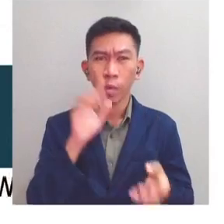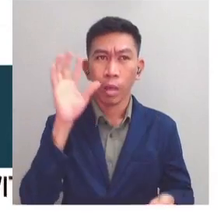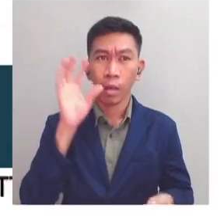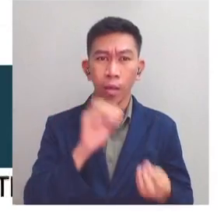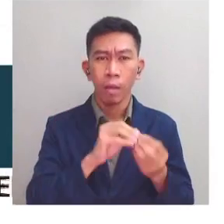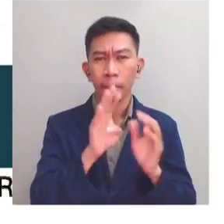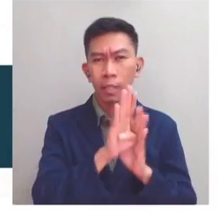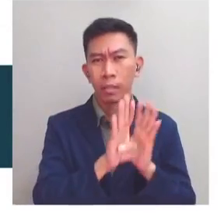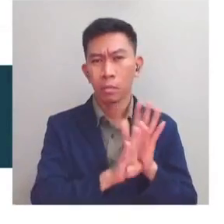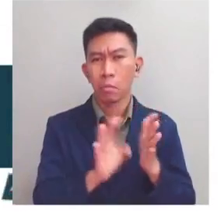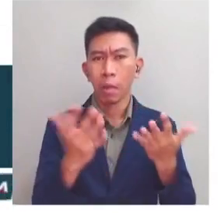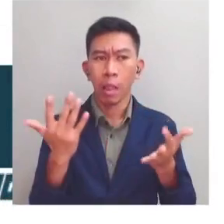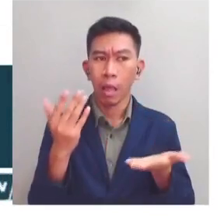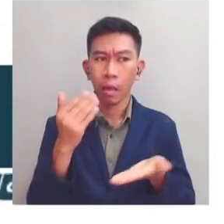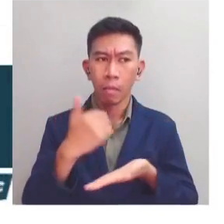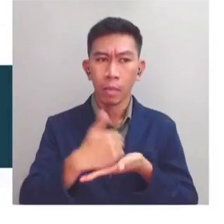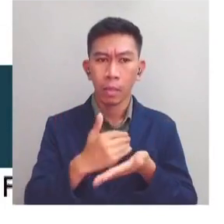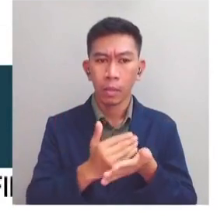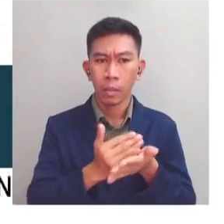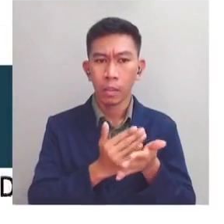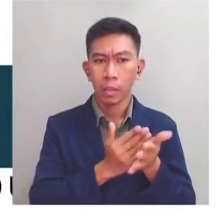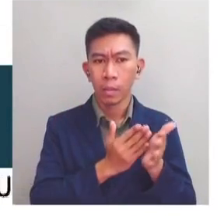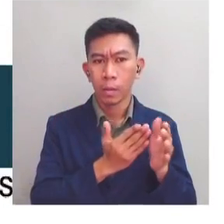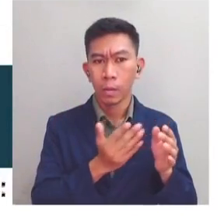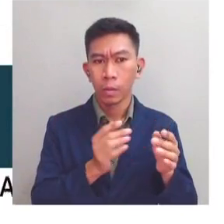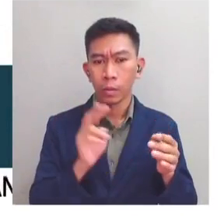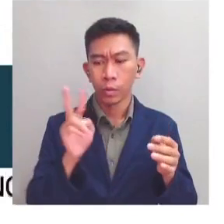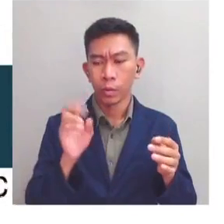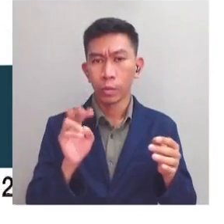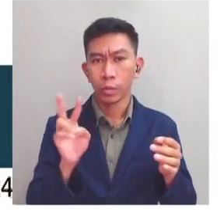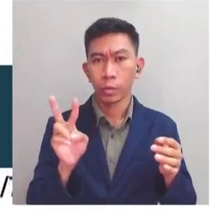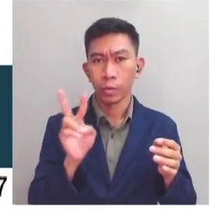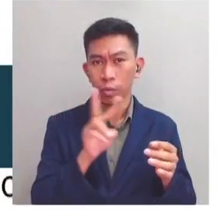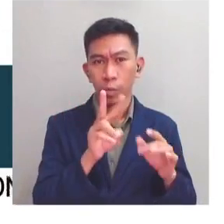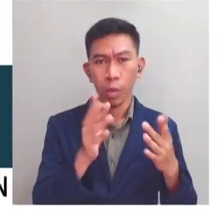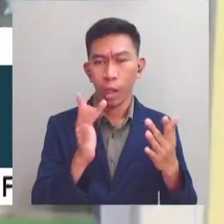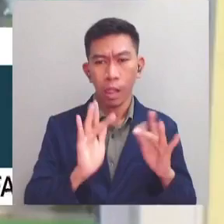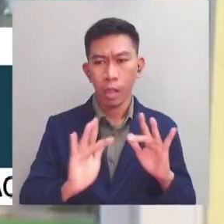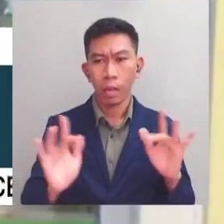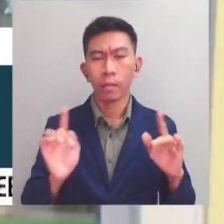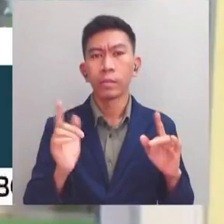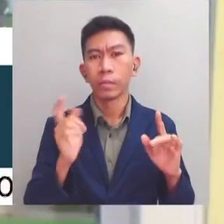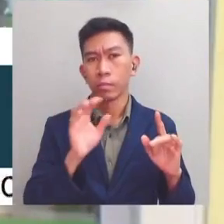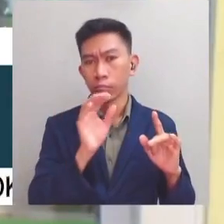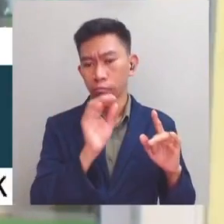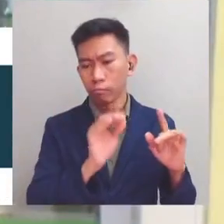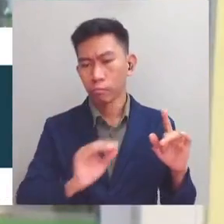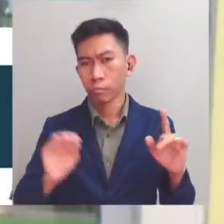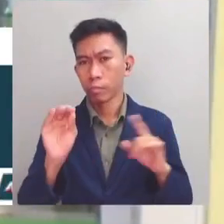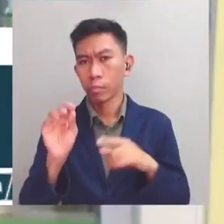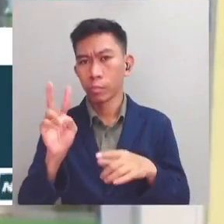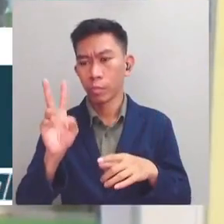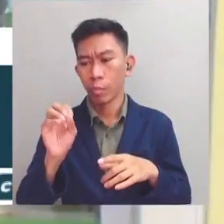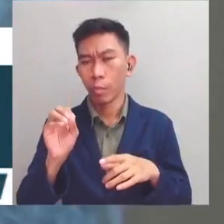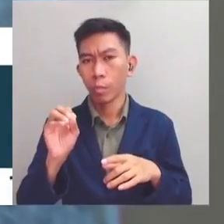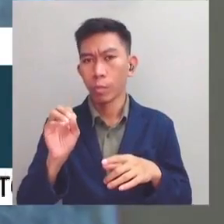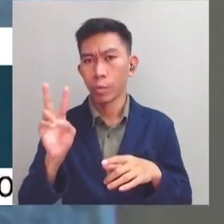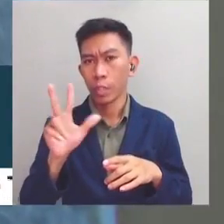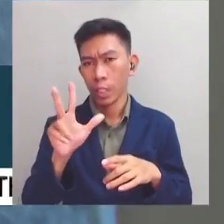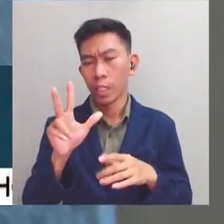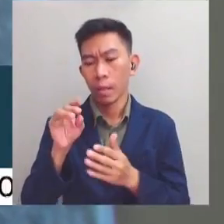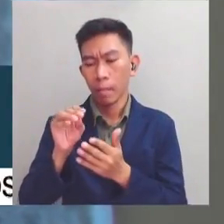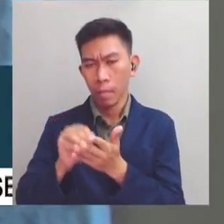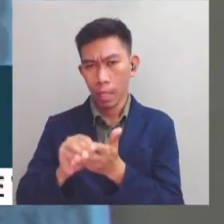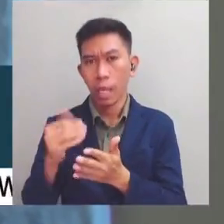budget in 2022. So we were able to put it in the 2023 budget. So slowly many health workers